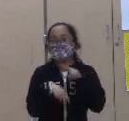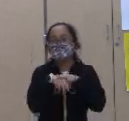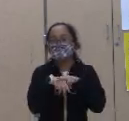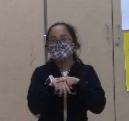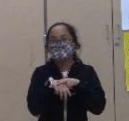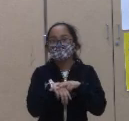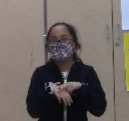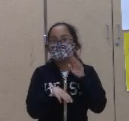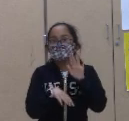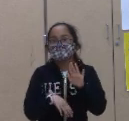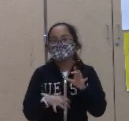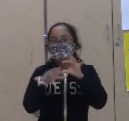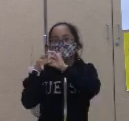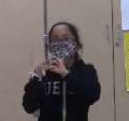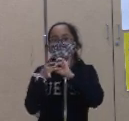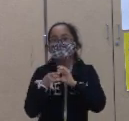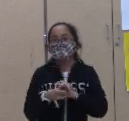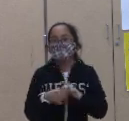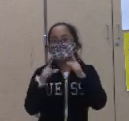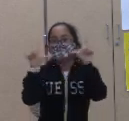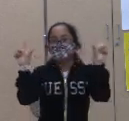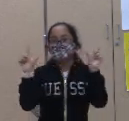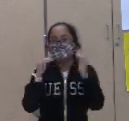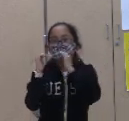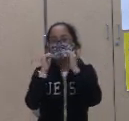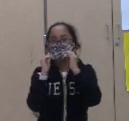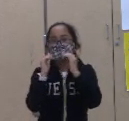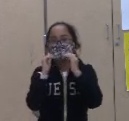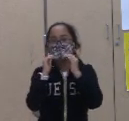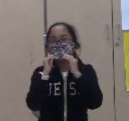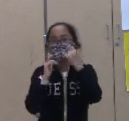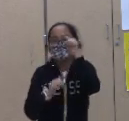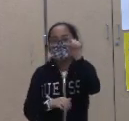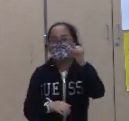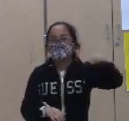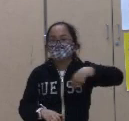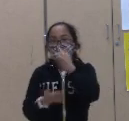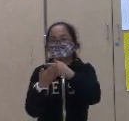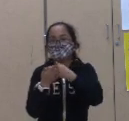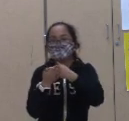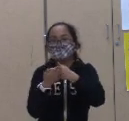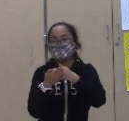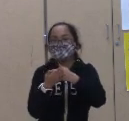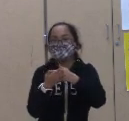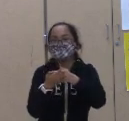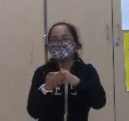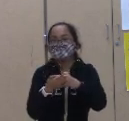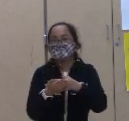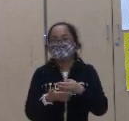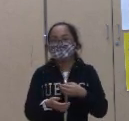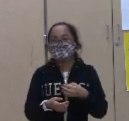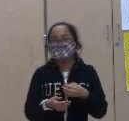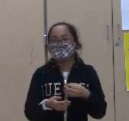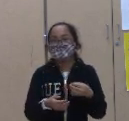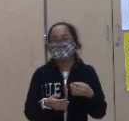indivisible, for liberty and justice for all. A major change on school campuses. Students no longer